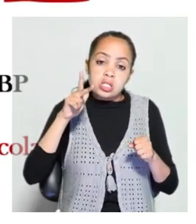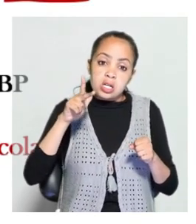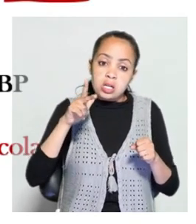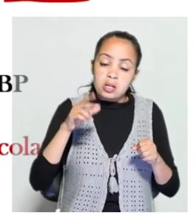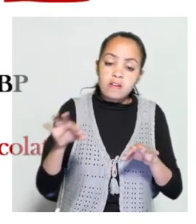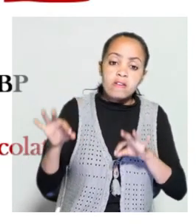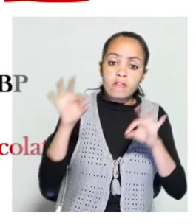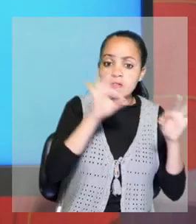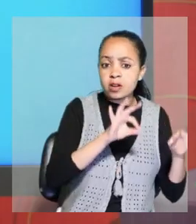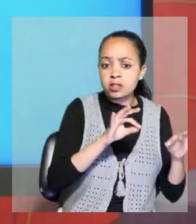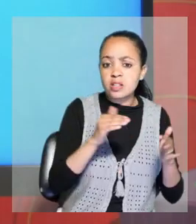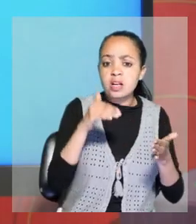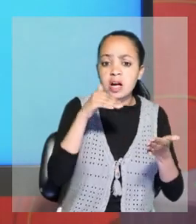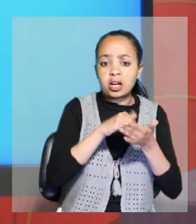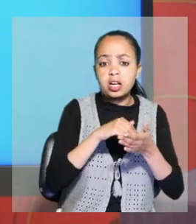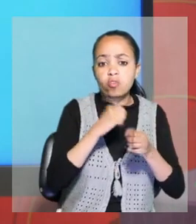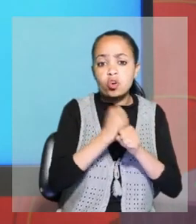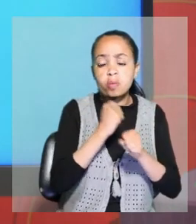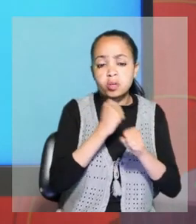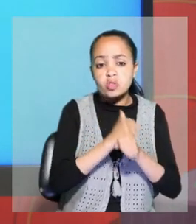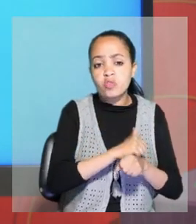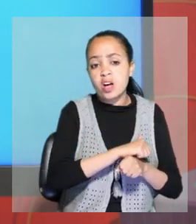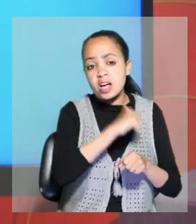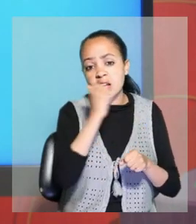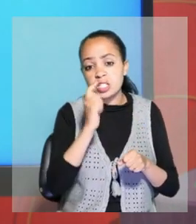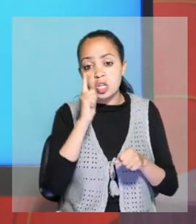2-glycyrrhizphosphate. And again, formation of another